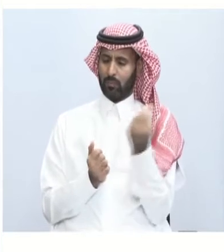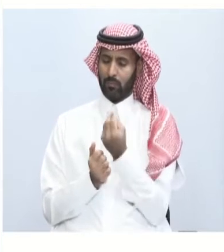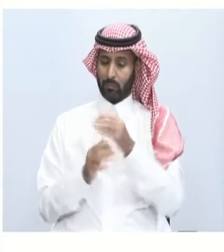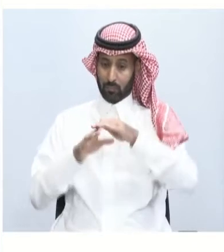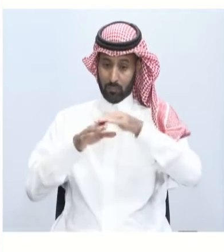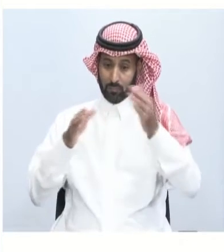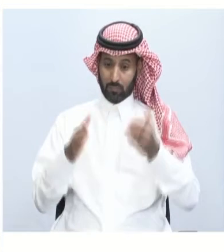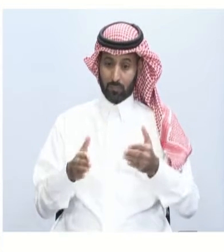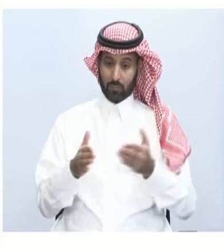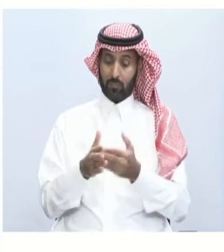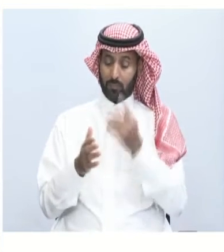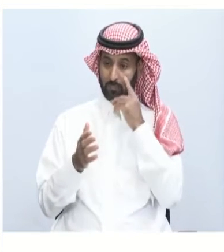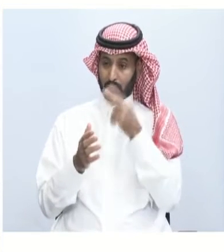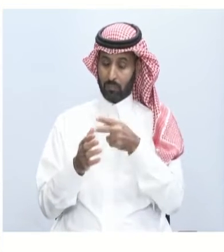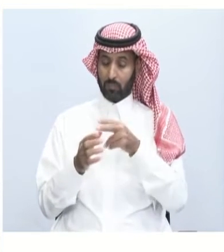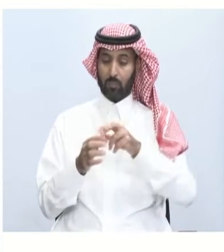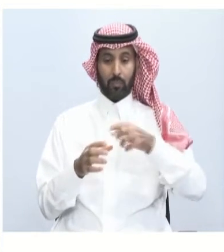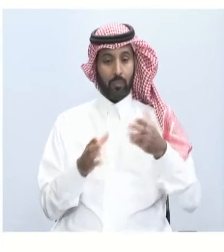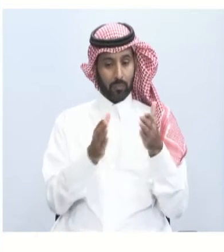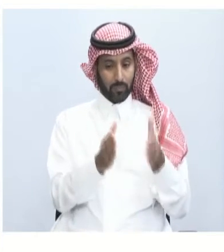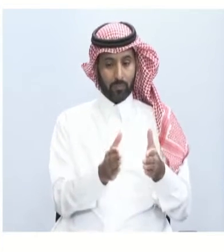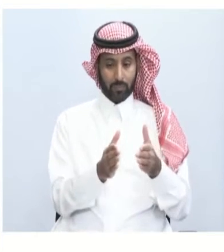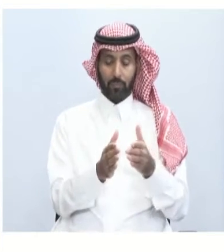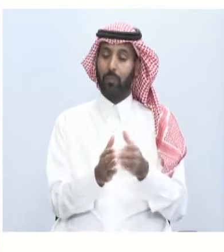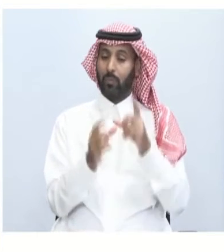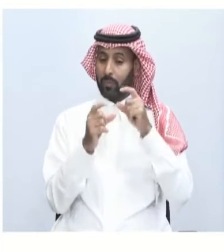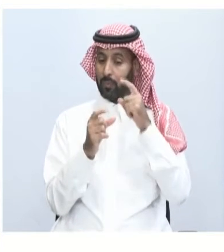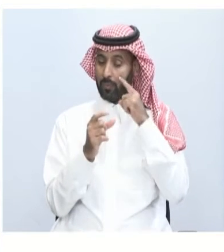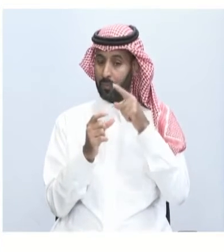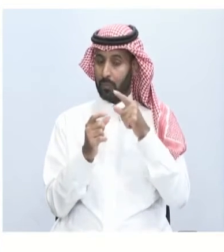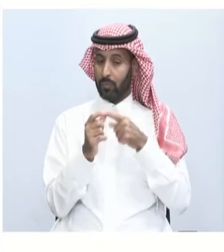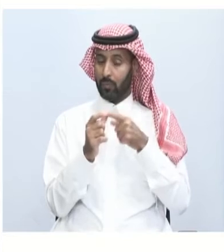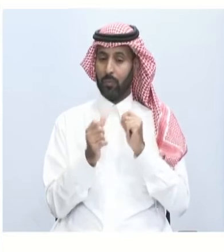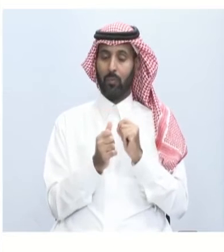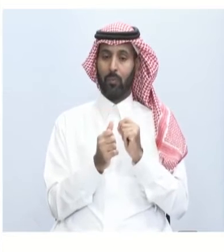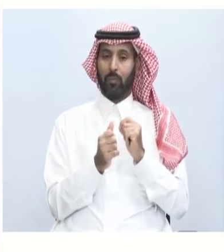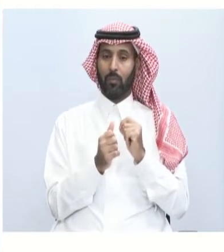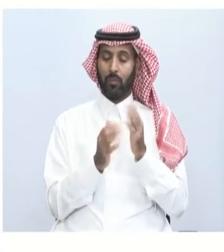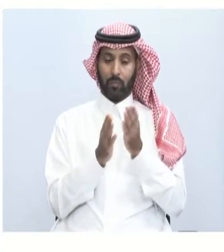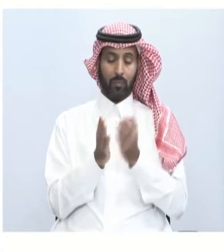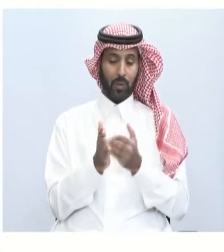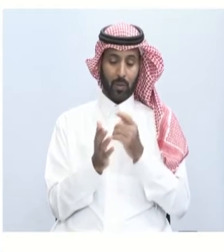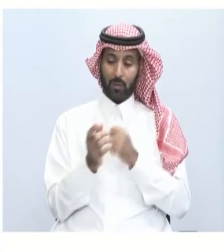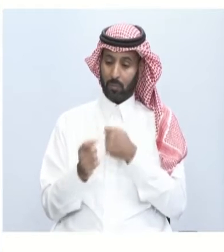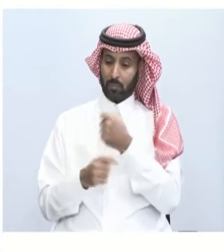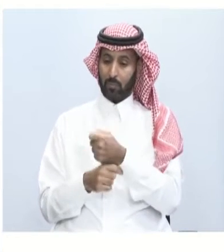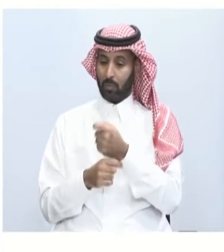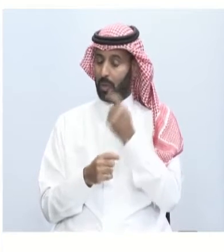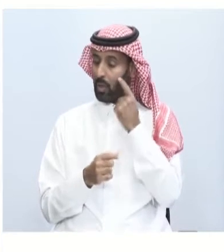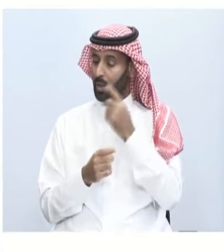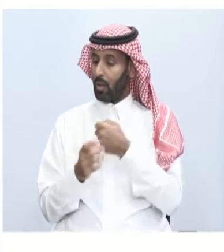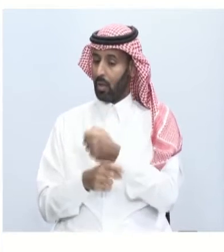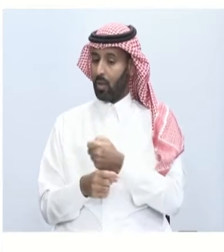page 19, you can see a sign similar to this that says, buy a souvenir at